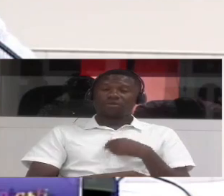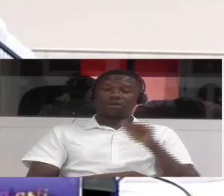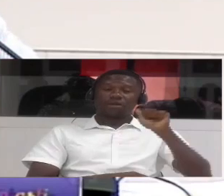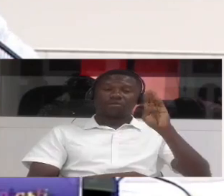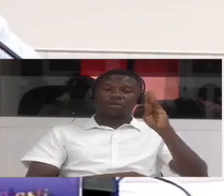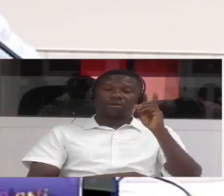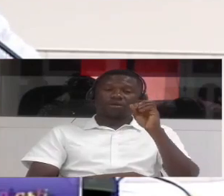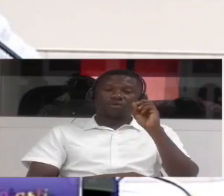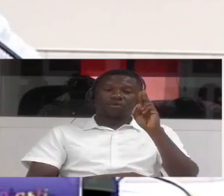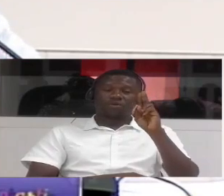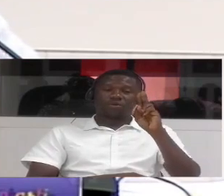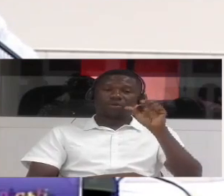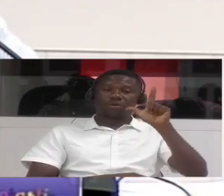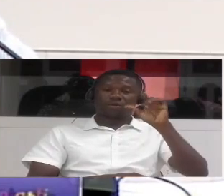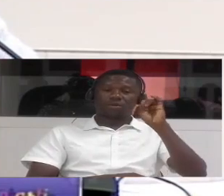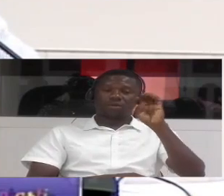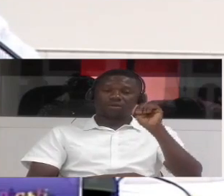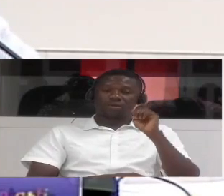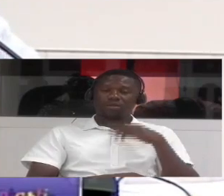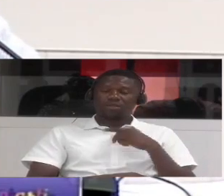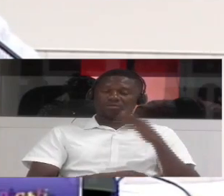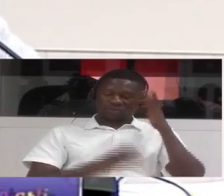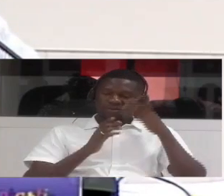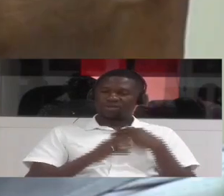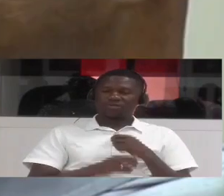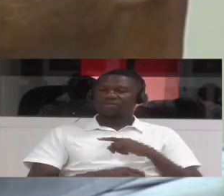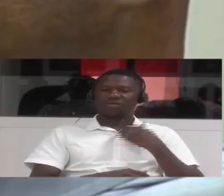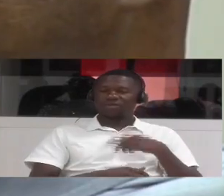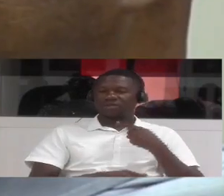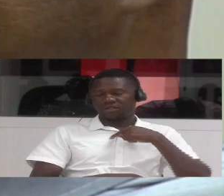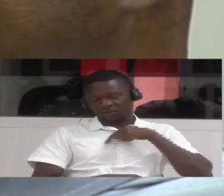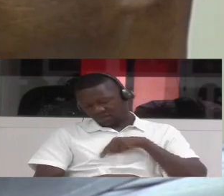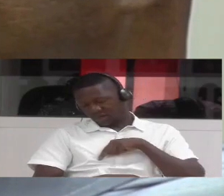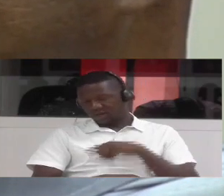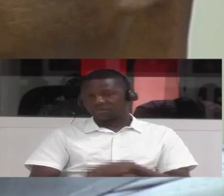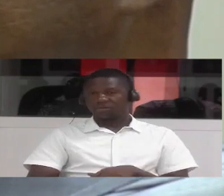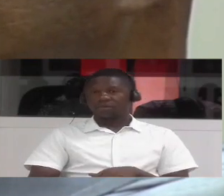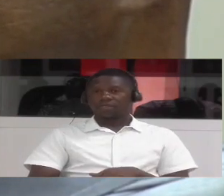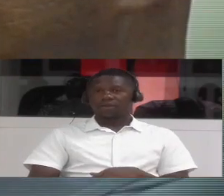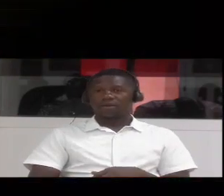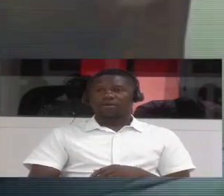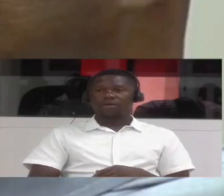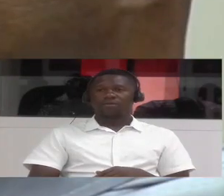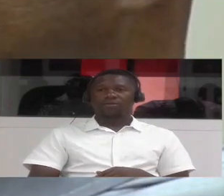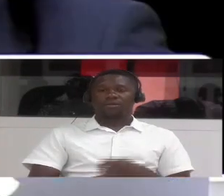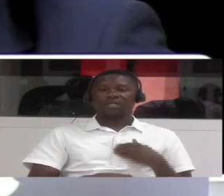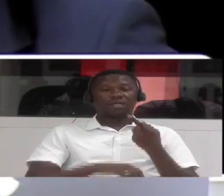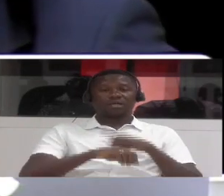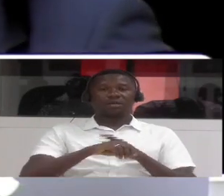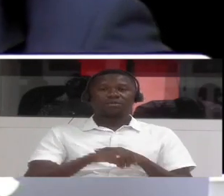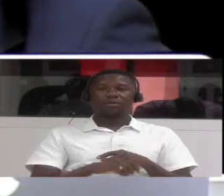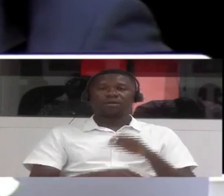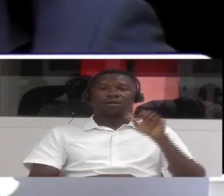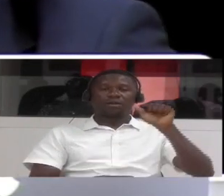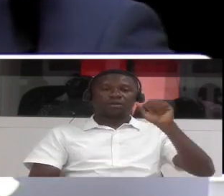Abdullahi's case is sad. I mean, yeah. Abdullahi Kujabi was the then Director General of NIA. Yes.